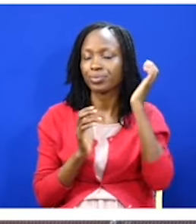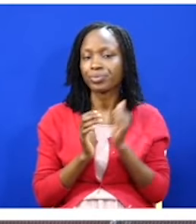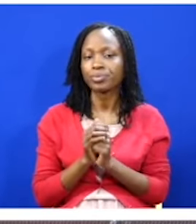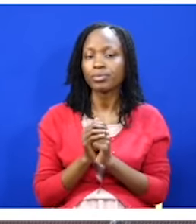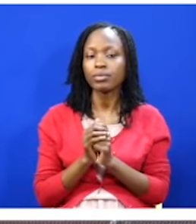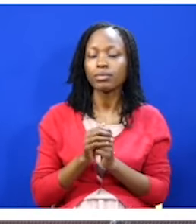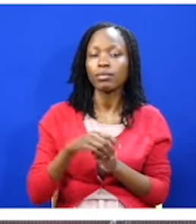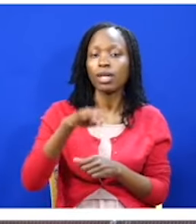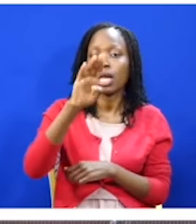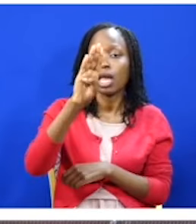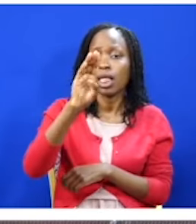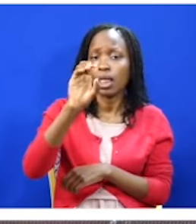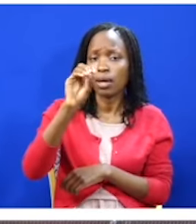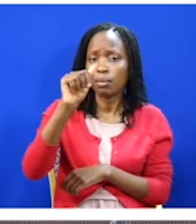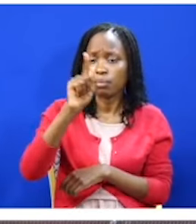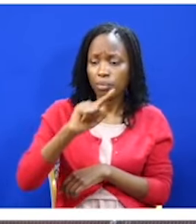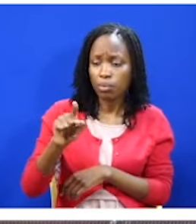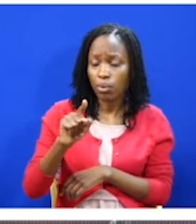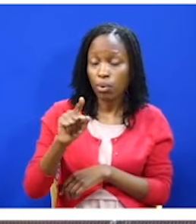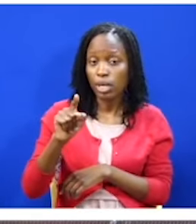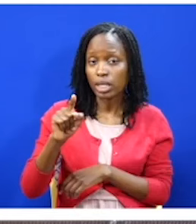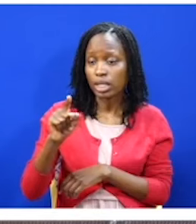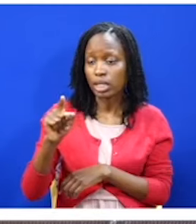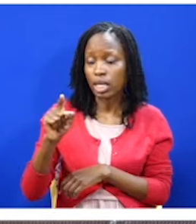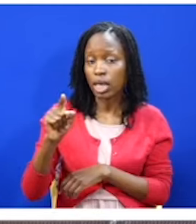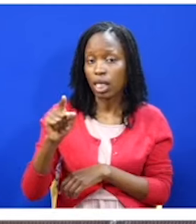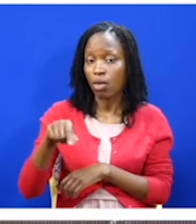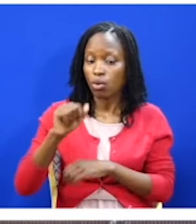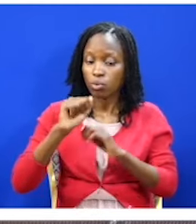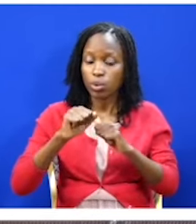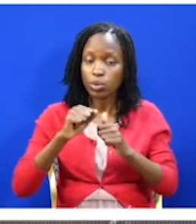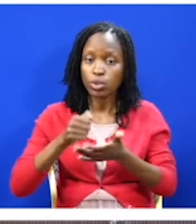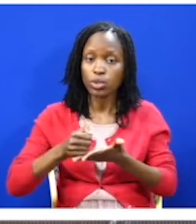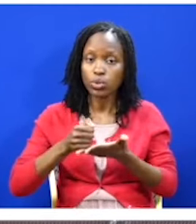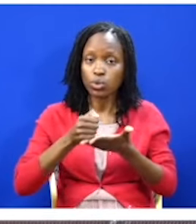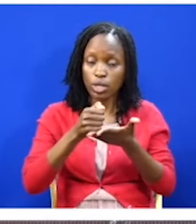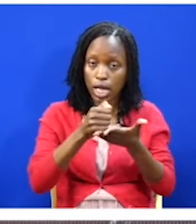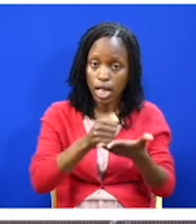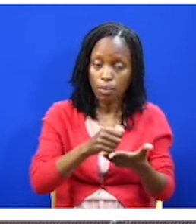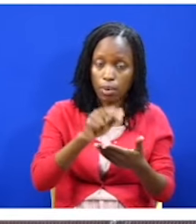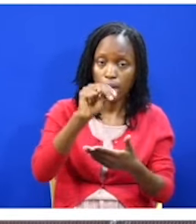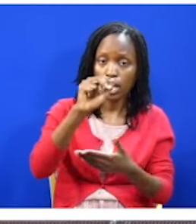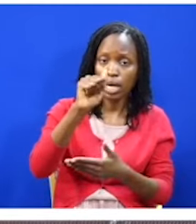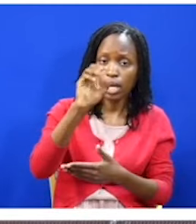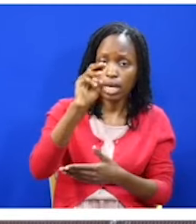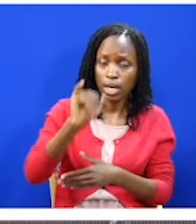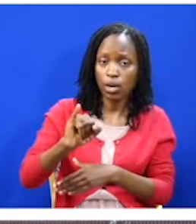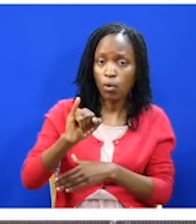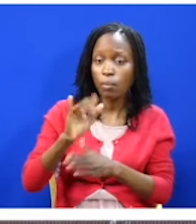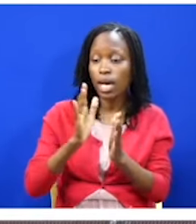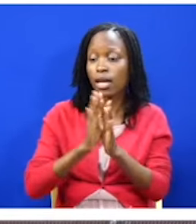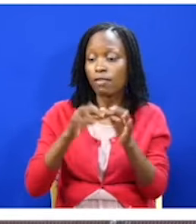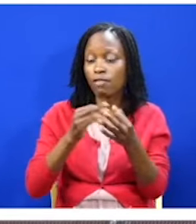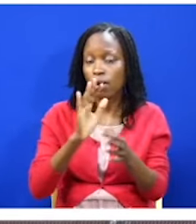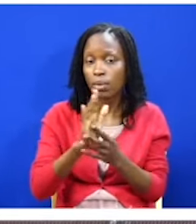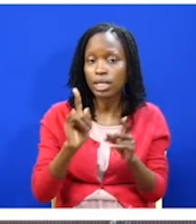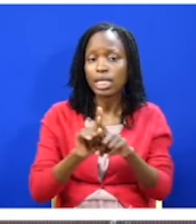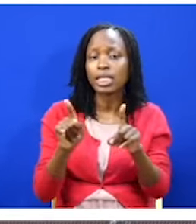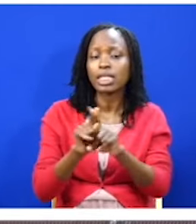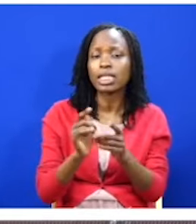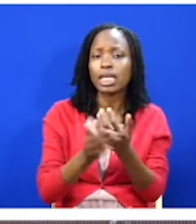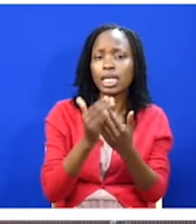meant that he could provide assistance to a family member so they wouldn't lose their name or estate. Essentially, he would take care of any